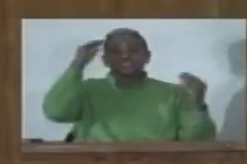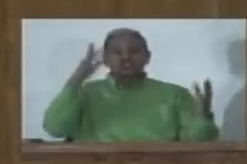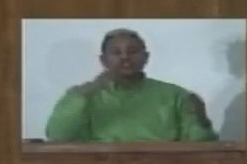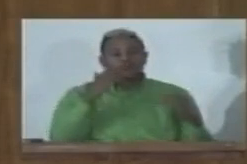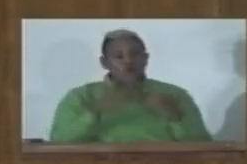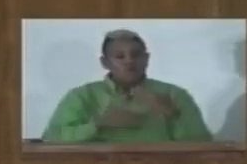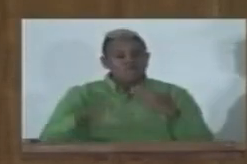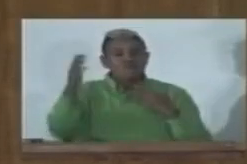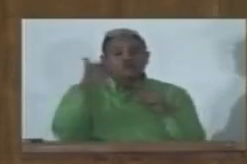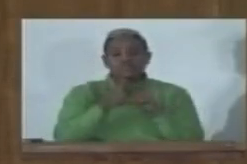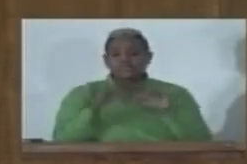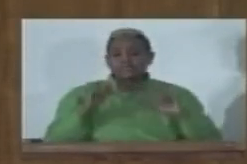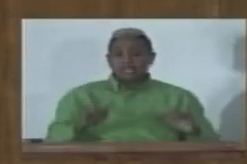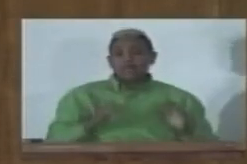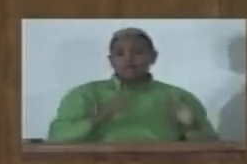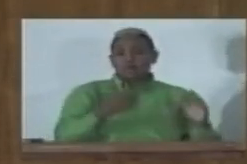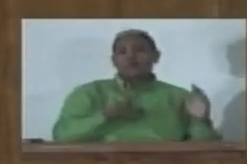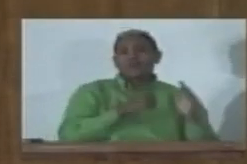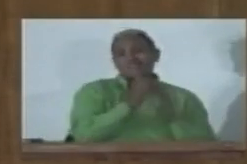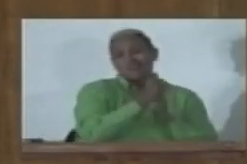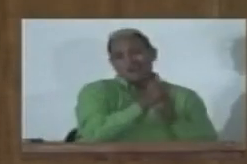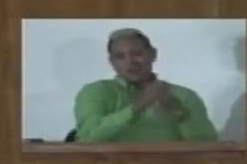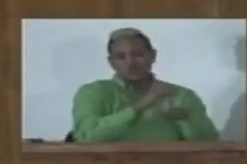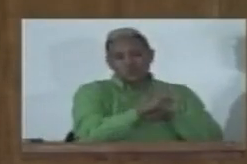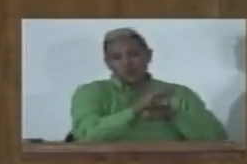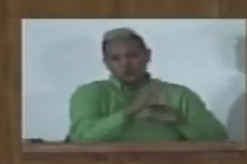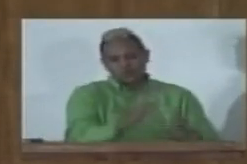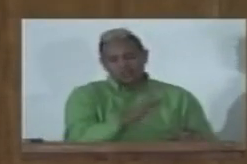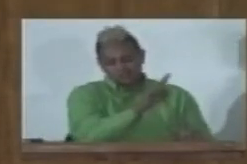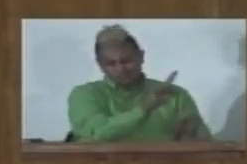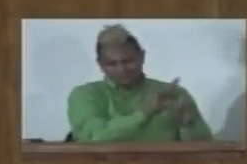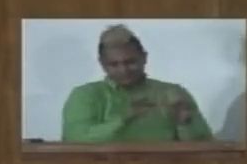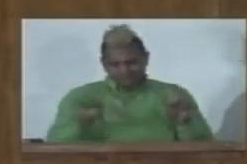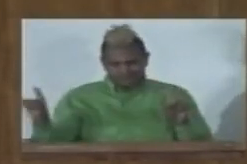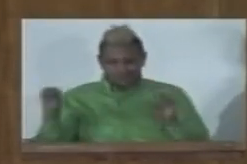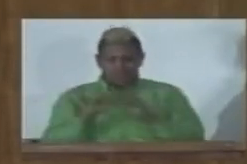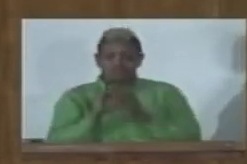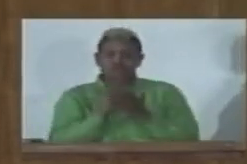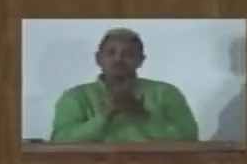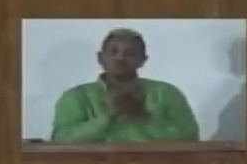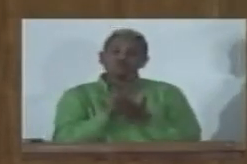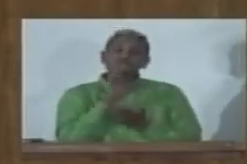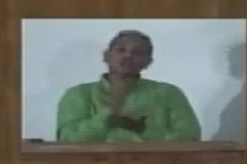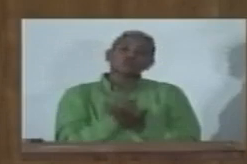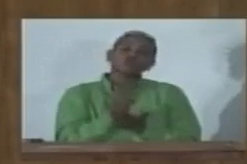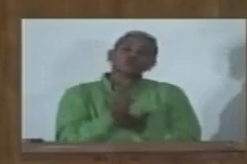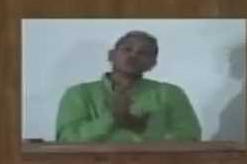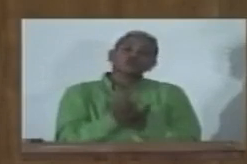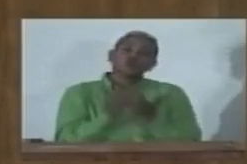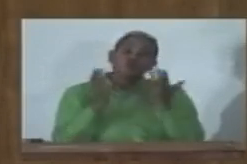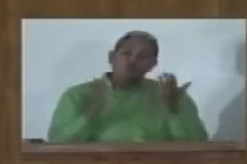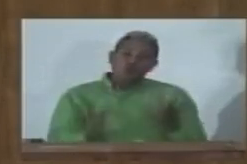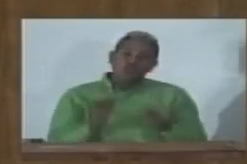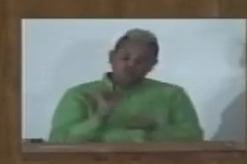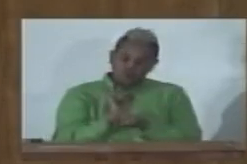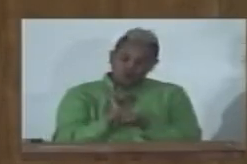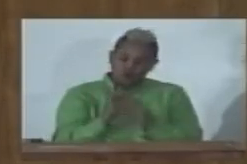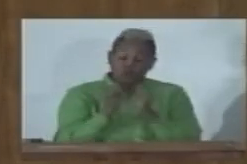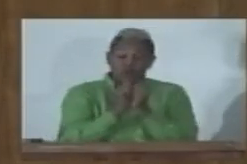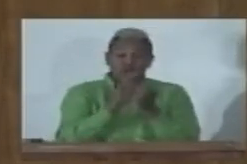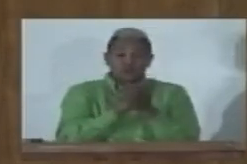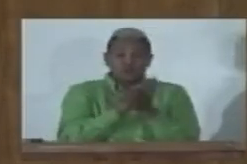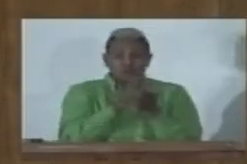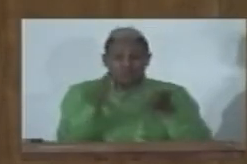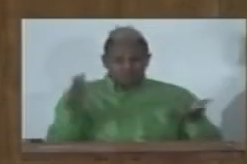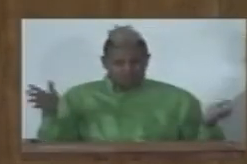In a similar way, we have guidance counselors in our schools and social workers working with schools.